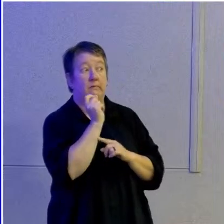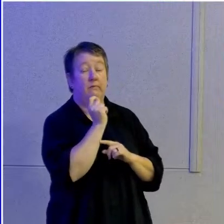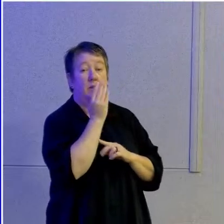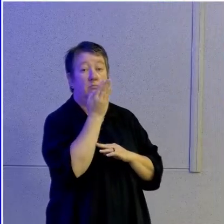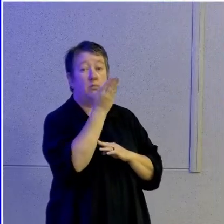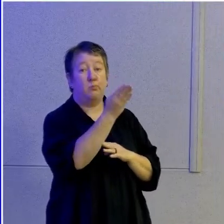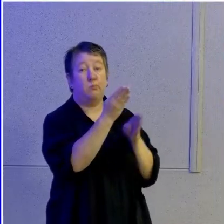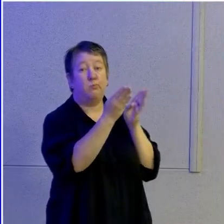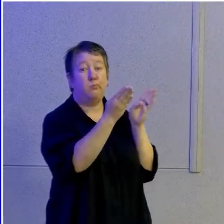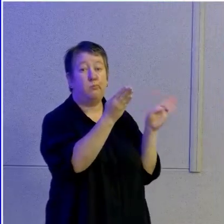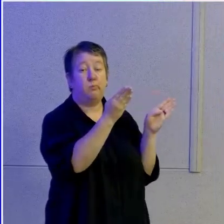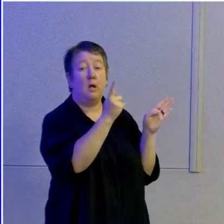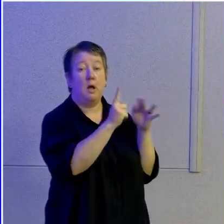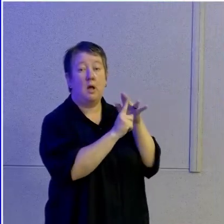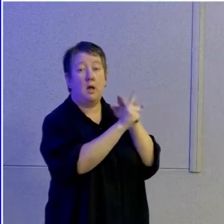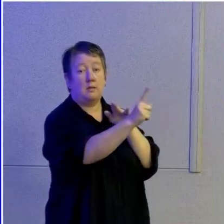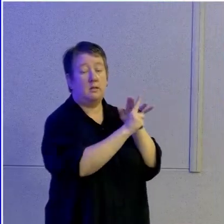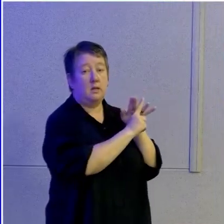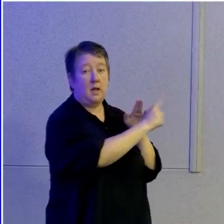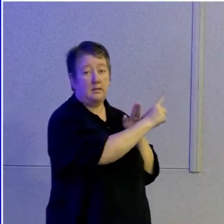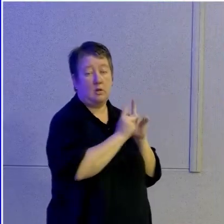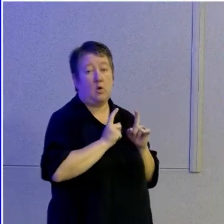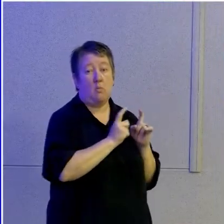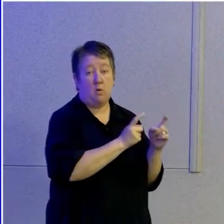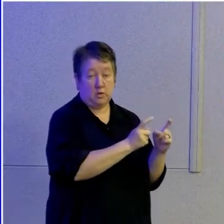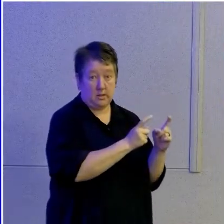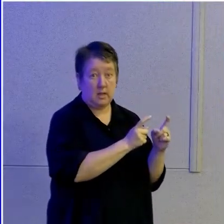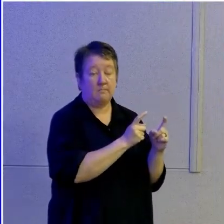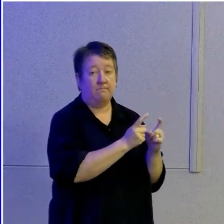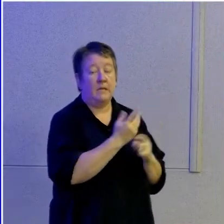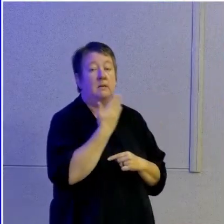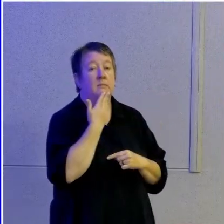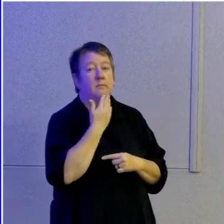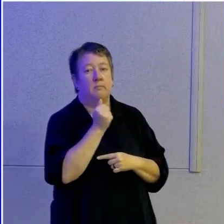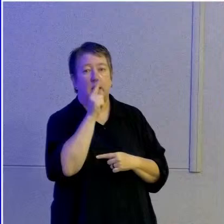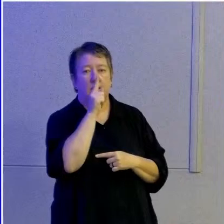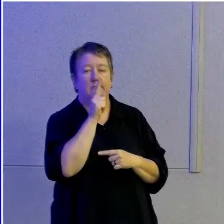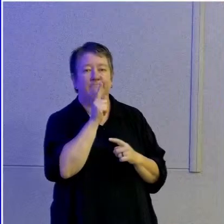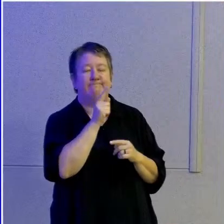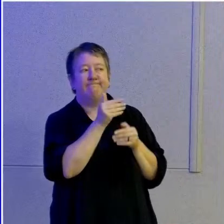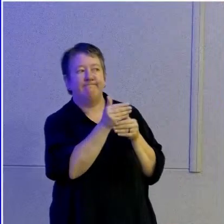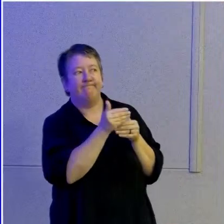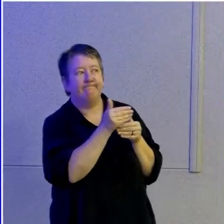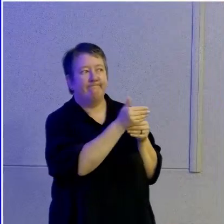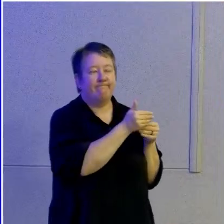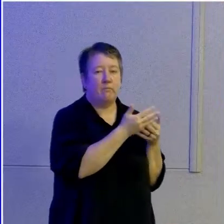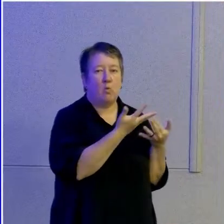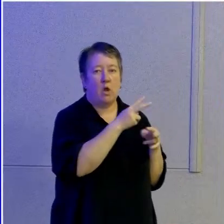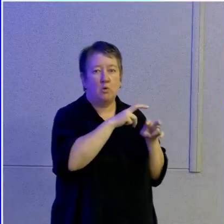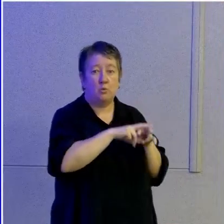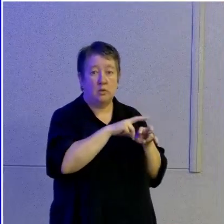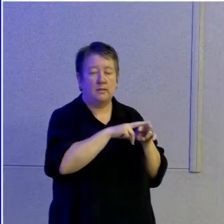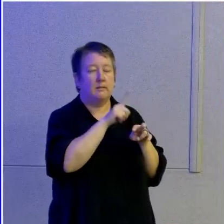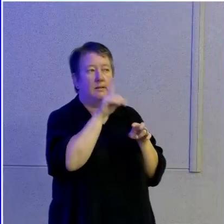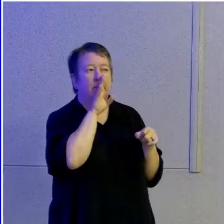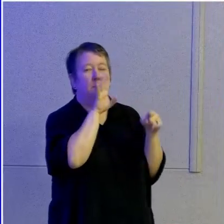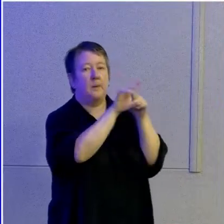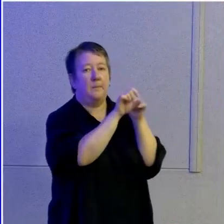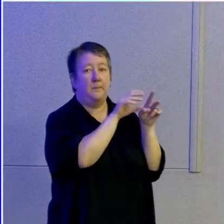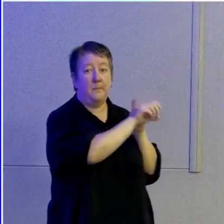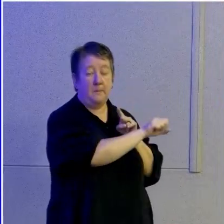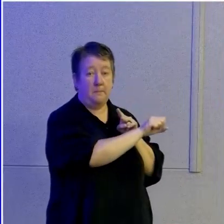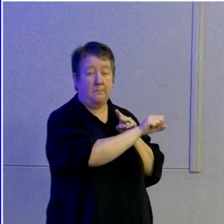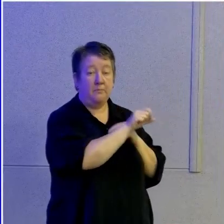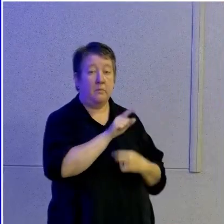emergency exits. Please locate the nearest emergency exit to your seating position.